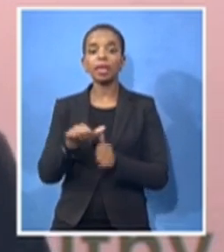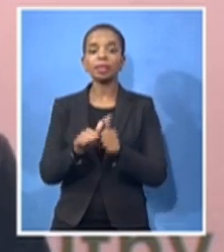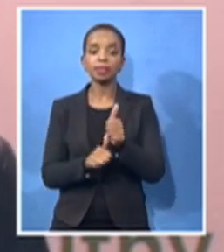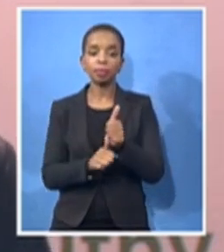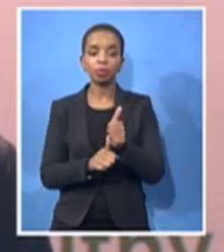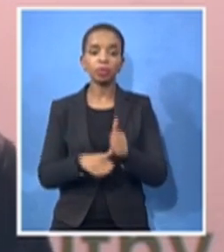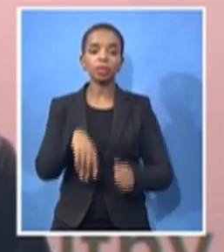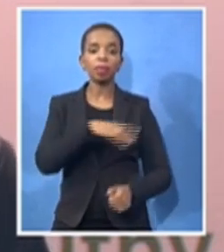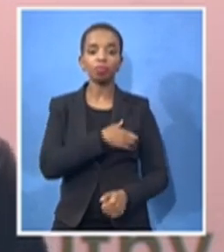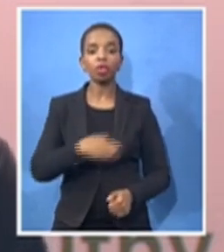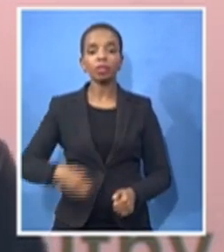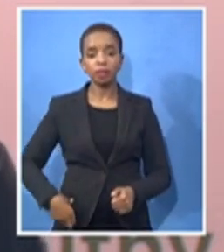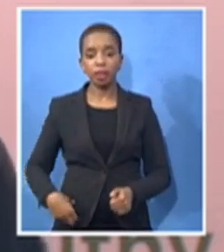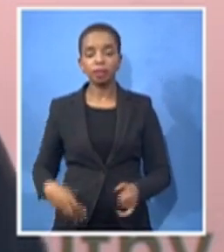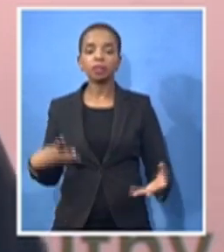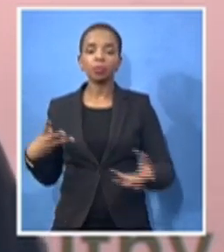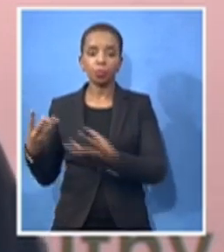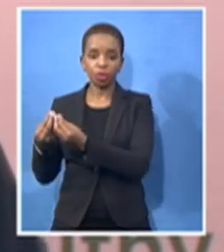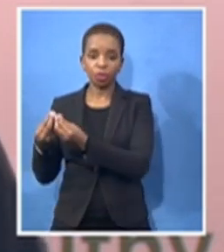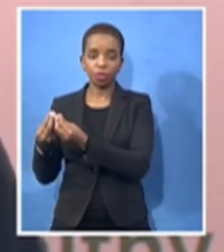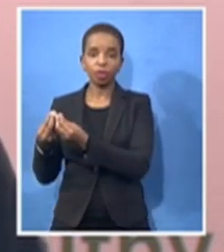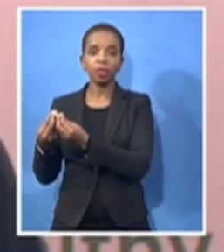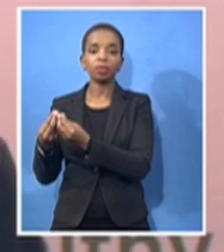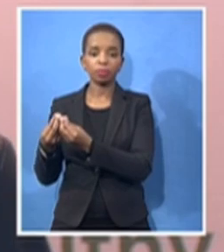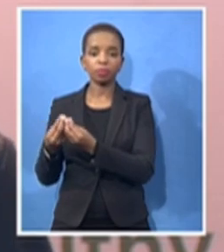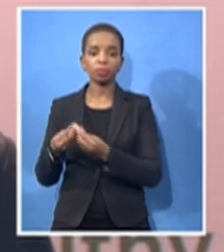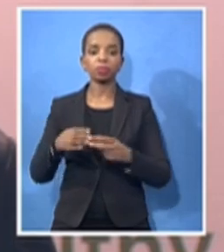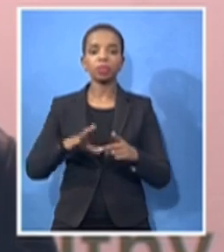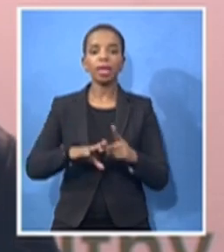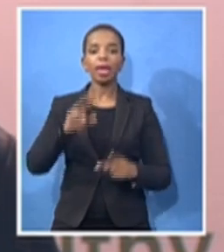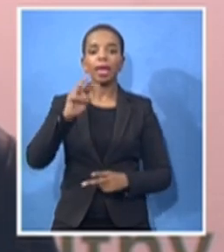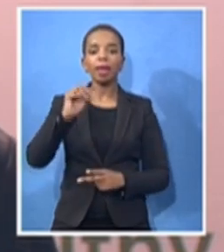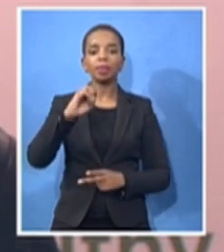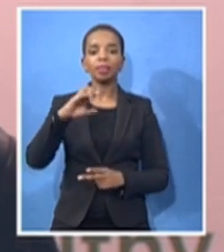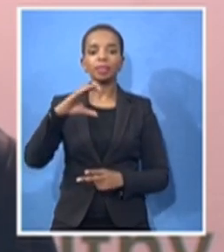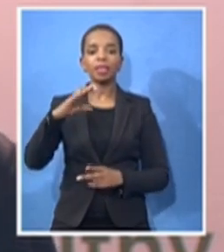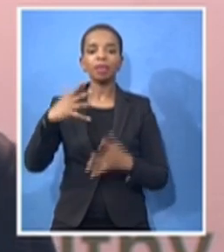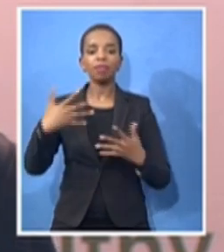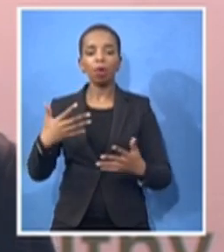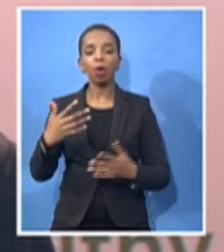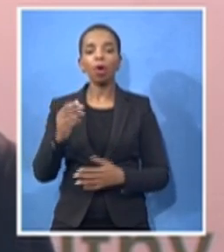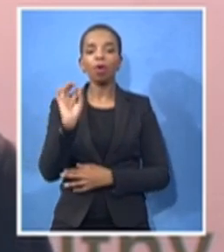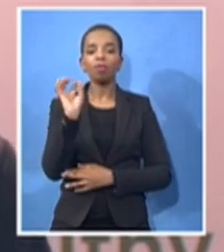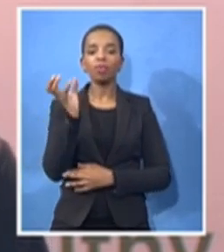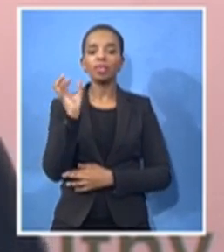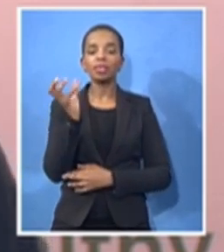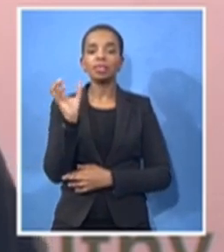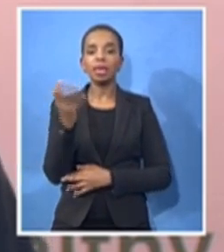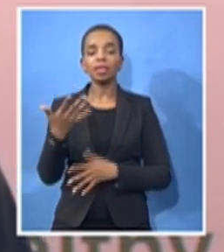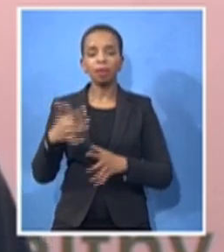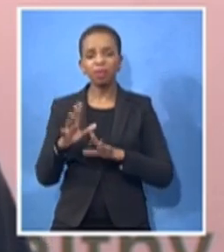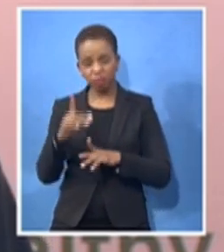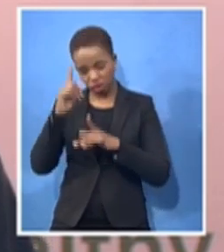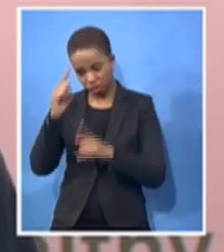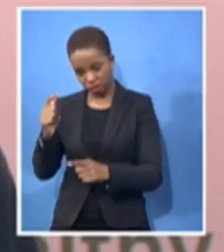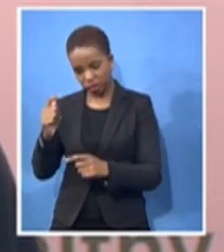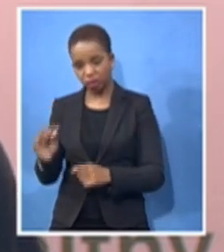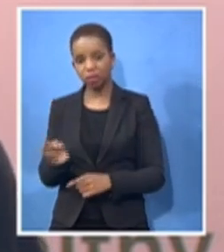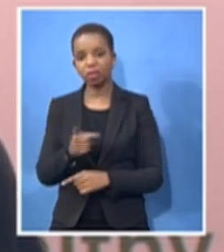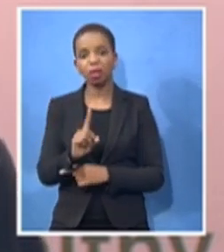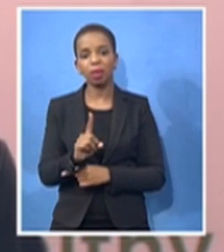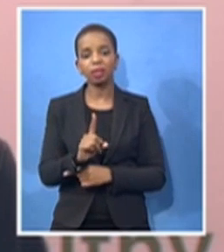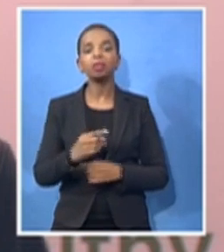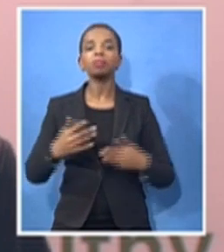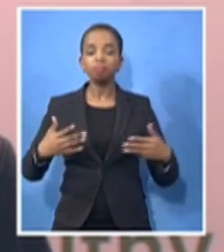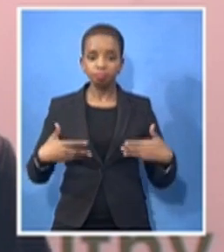also the MEC for Free State did publicly acknowledge that she is very grateful for the support which they get as